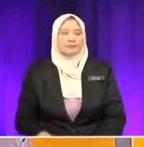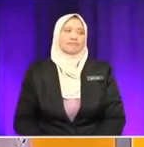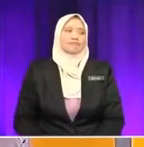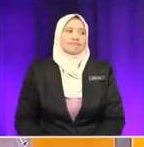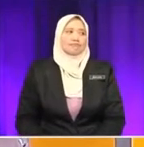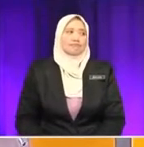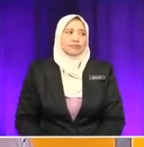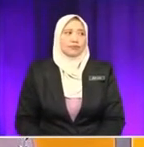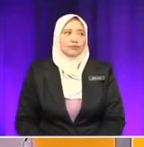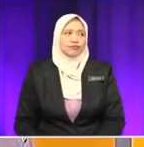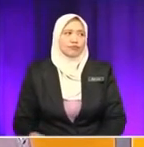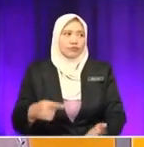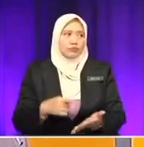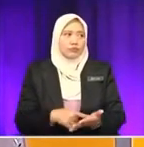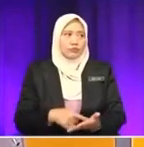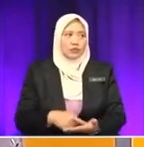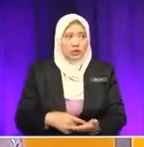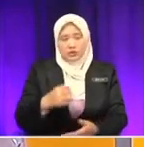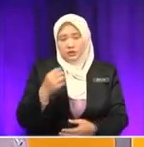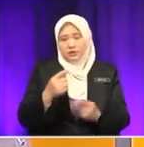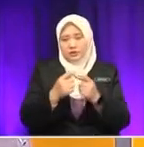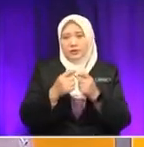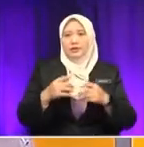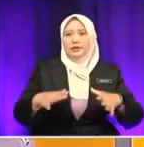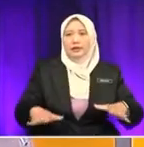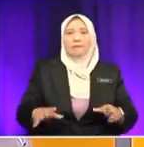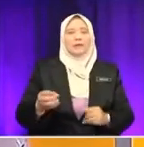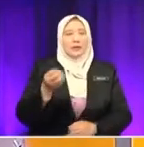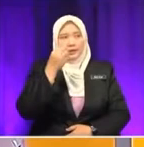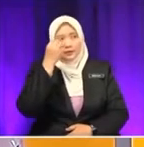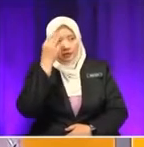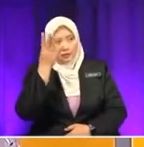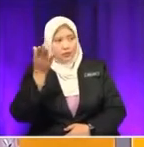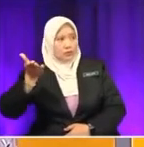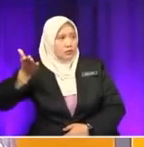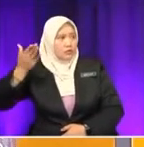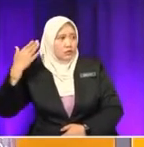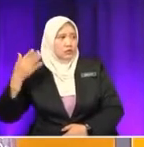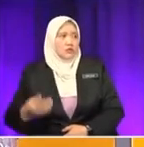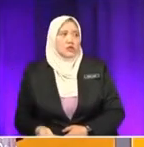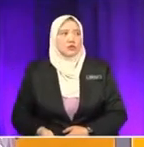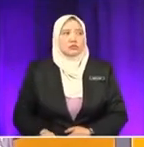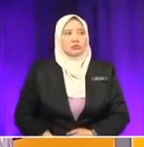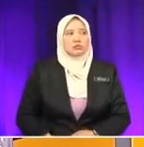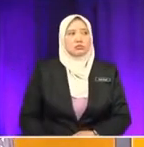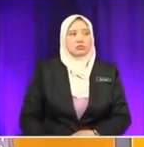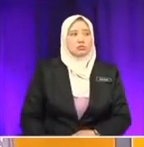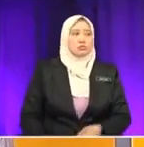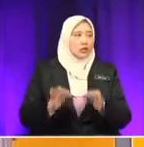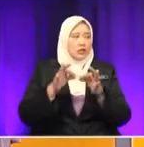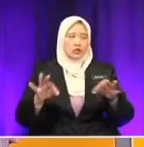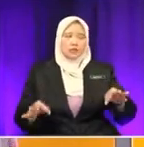are the requirements that I already mentioned earlier. So let me just stop at the first sentence. Now, first sentence, you need to start with